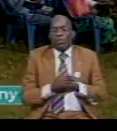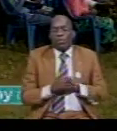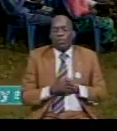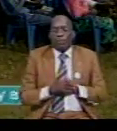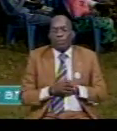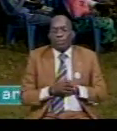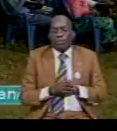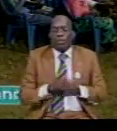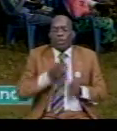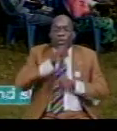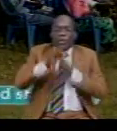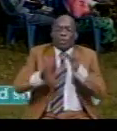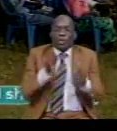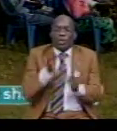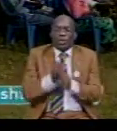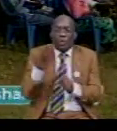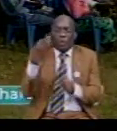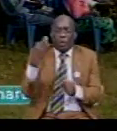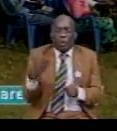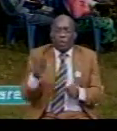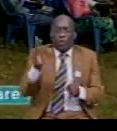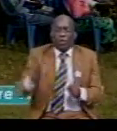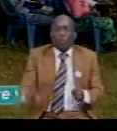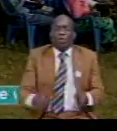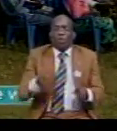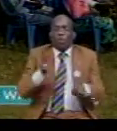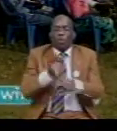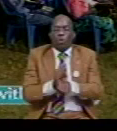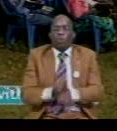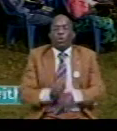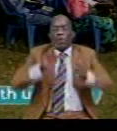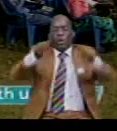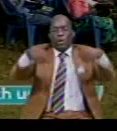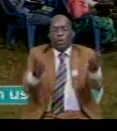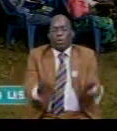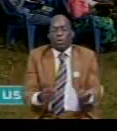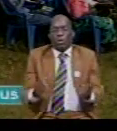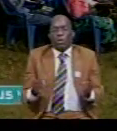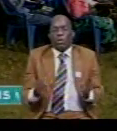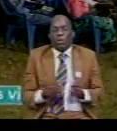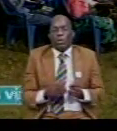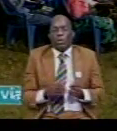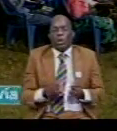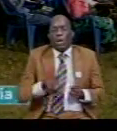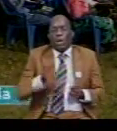Years of unemployment gone. God bless you, ma'am. Next testifier, please.